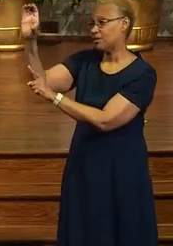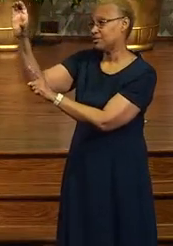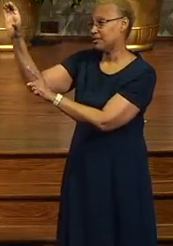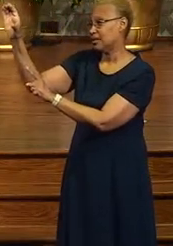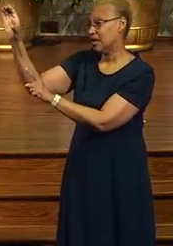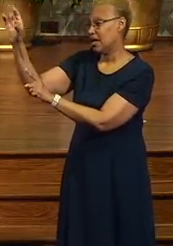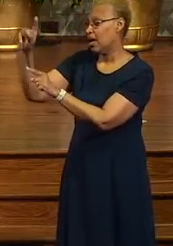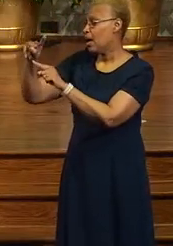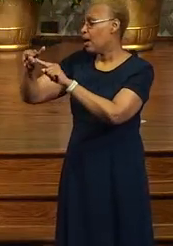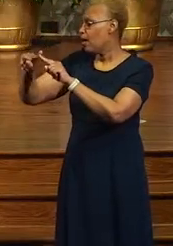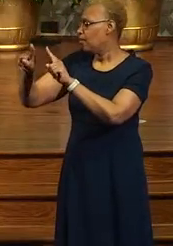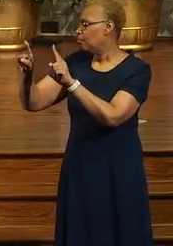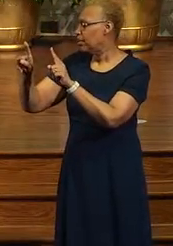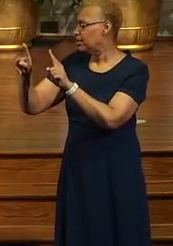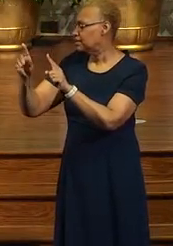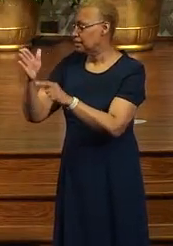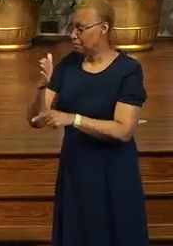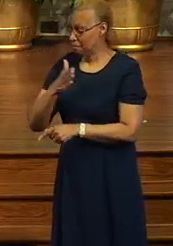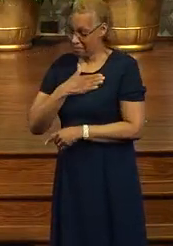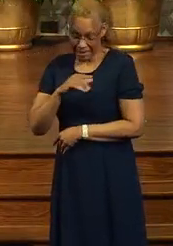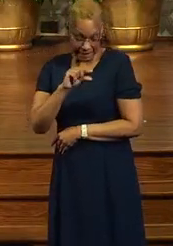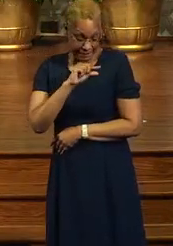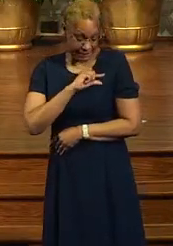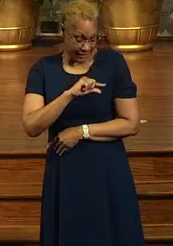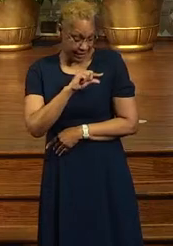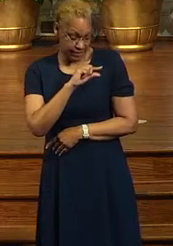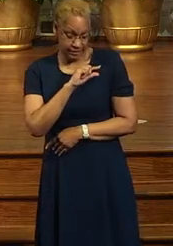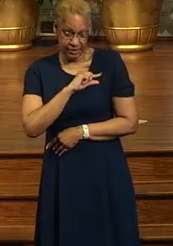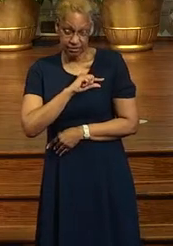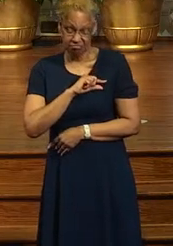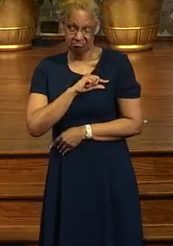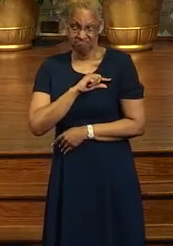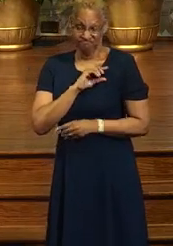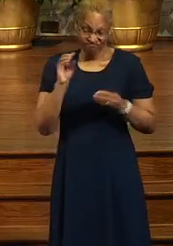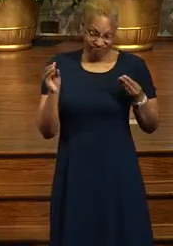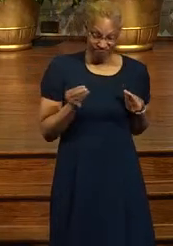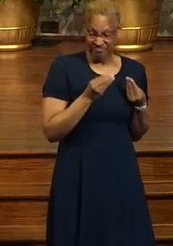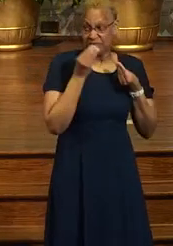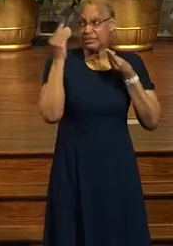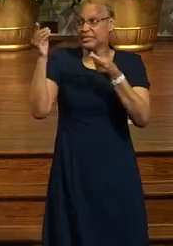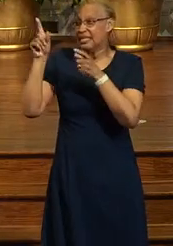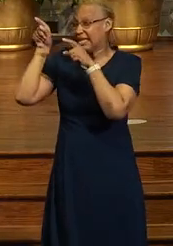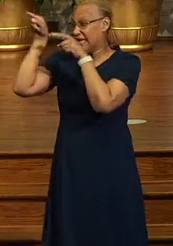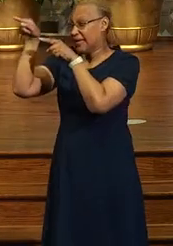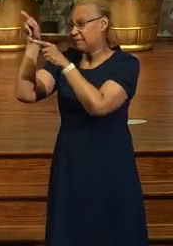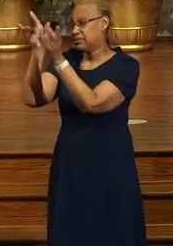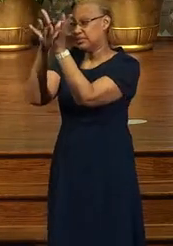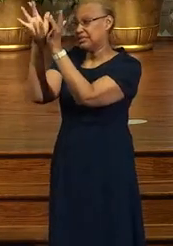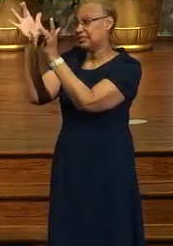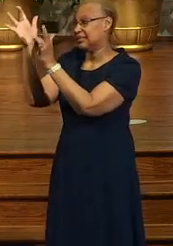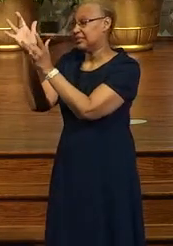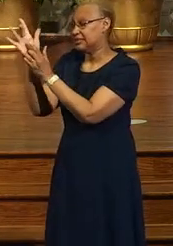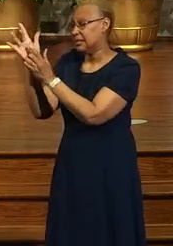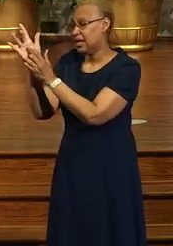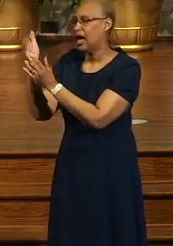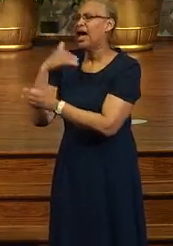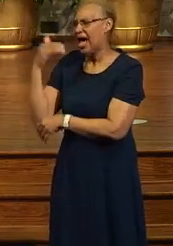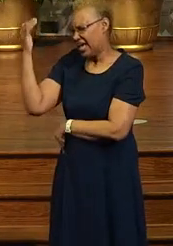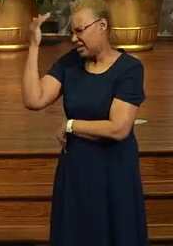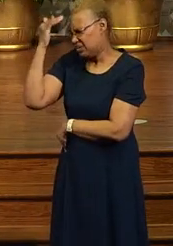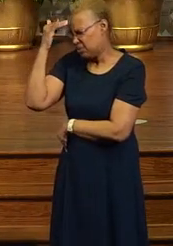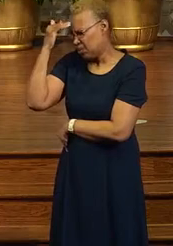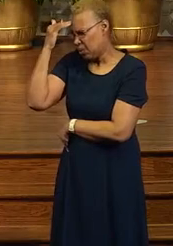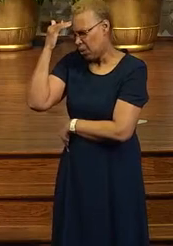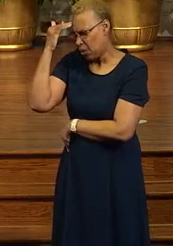But as my guilt was placed upon him, I know